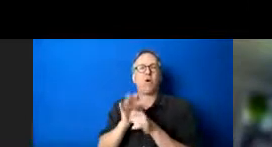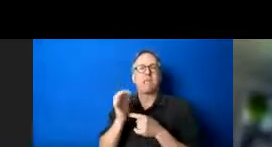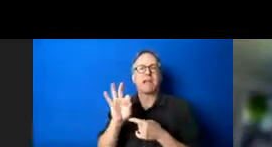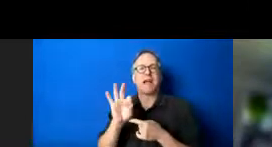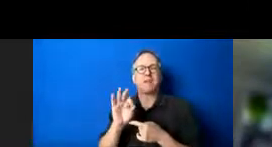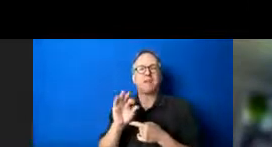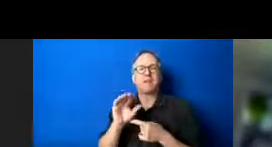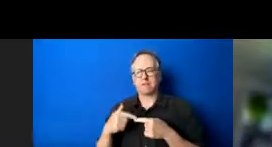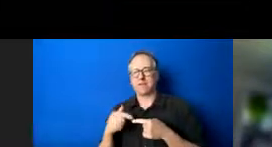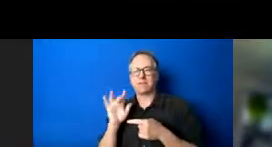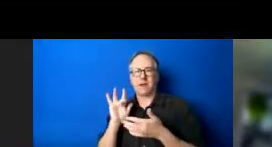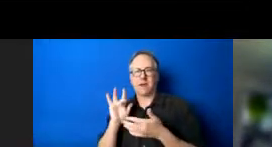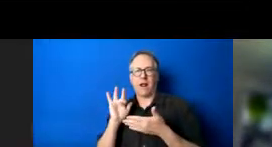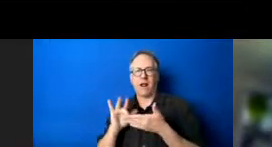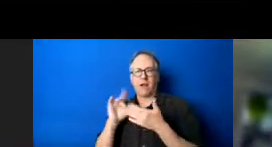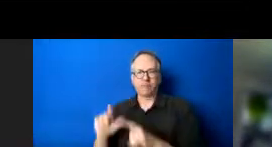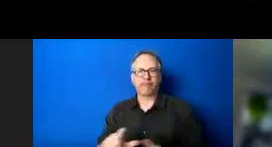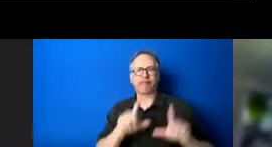and click on that.